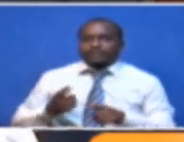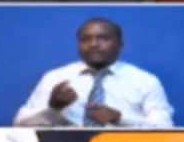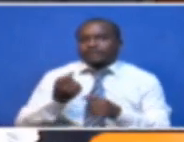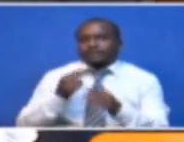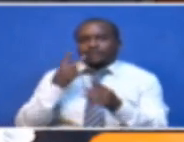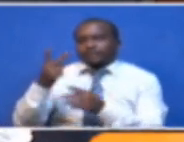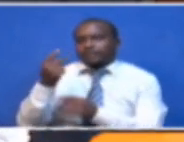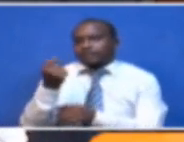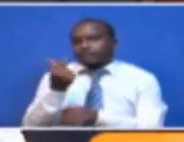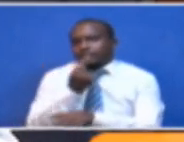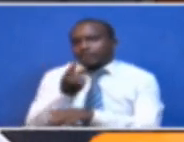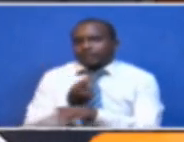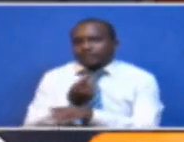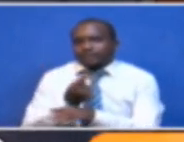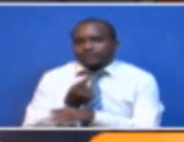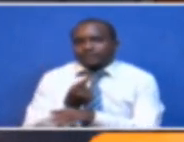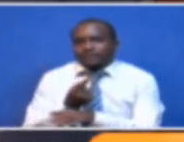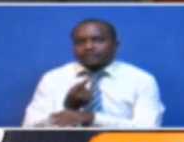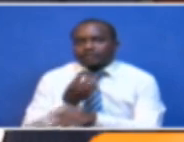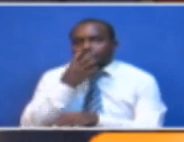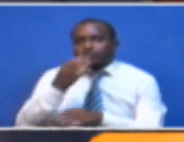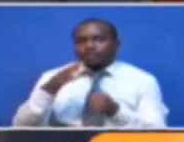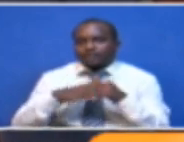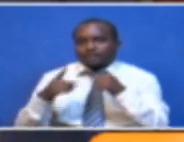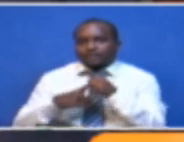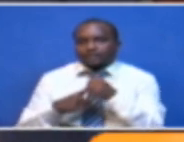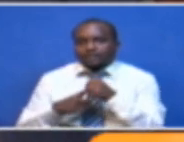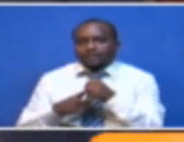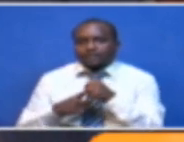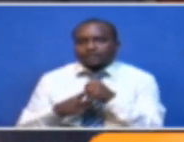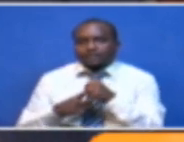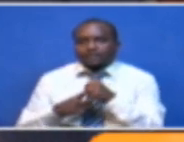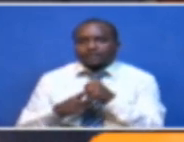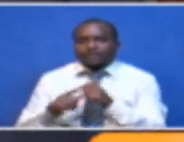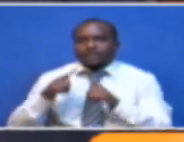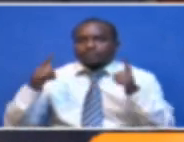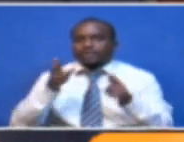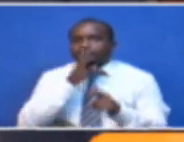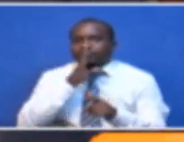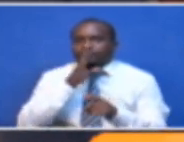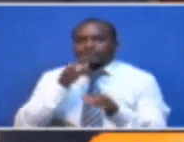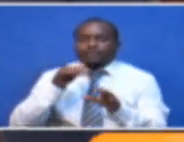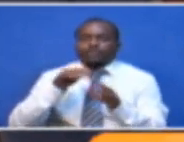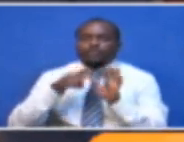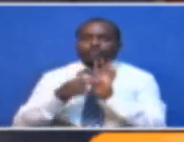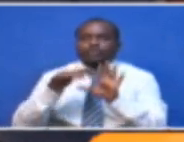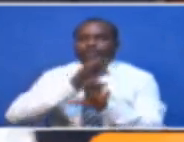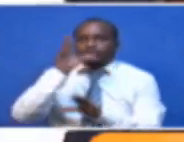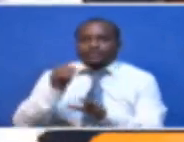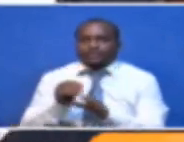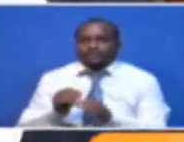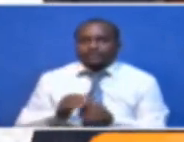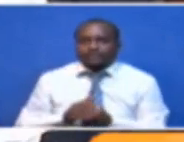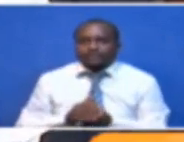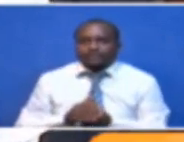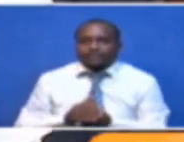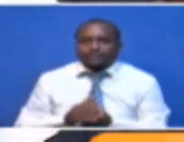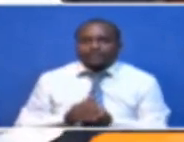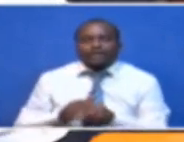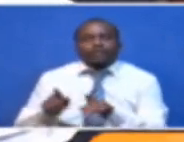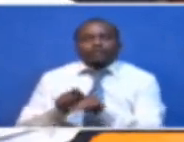time. Jeff in the Morning on Hot 96, the biggest breakfast show in all of Africa. Stay tuned. Oh, by the way, we have